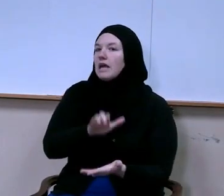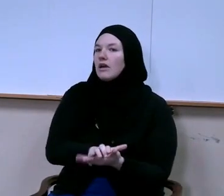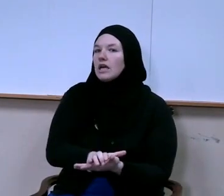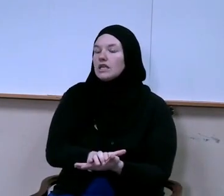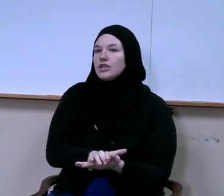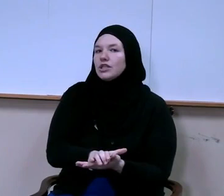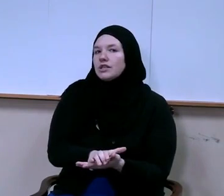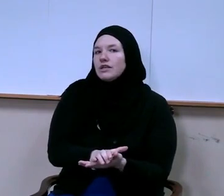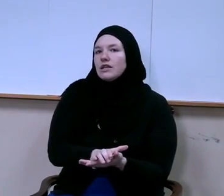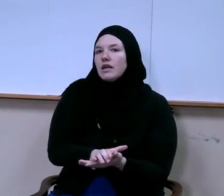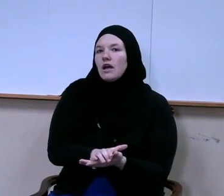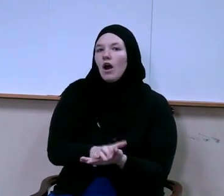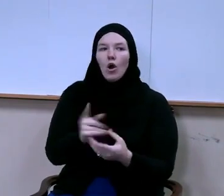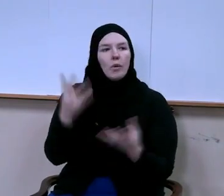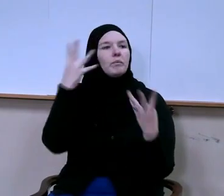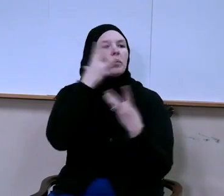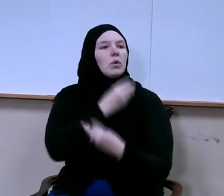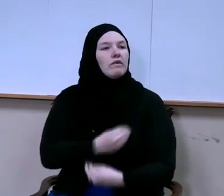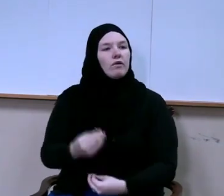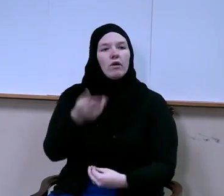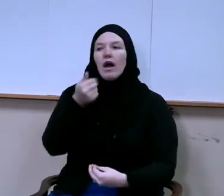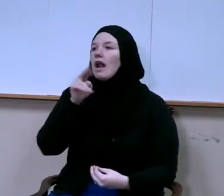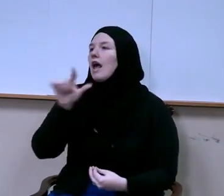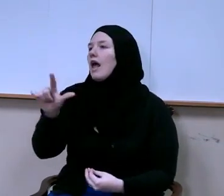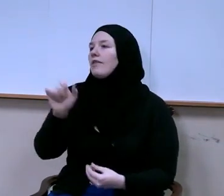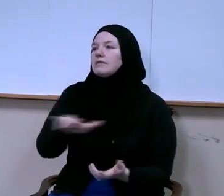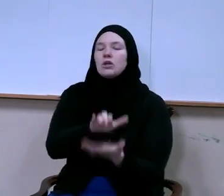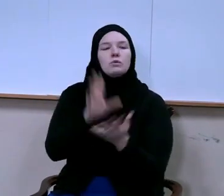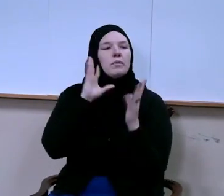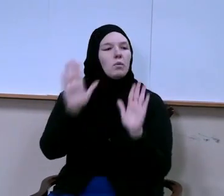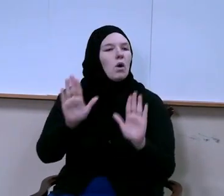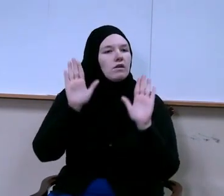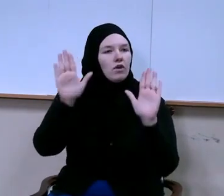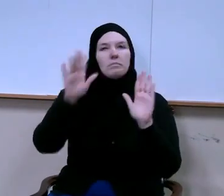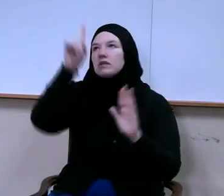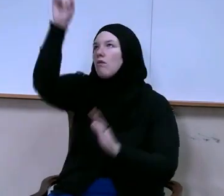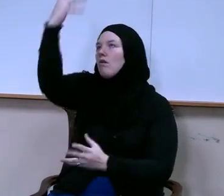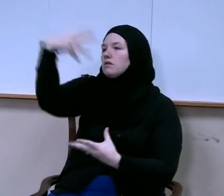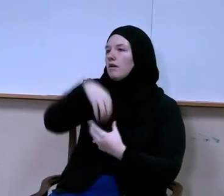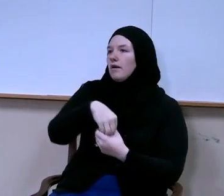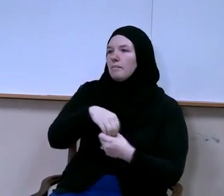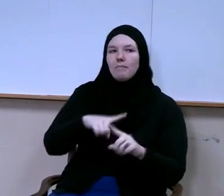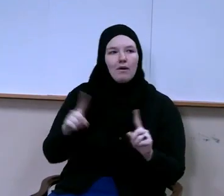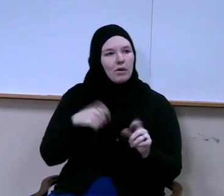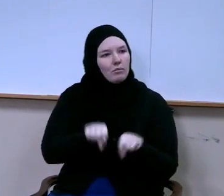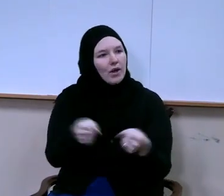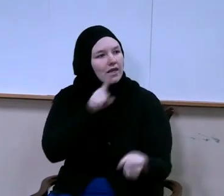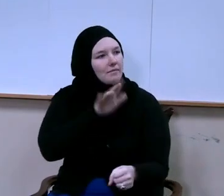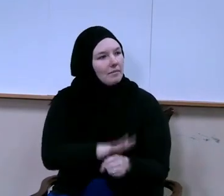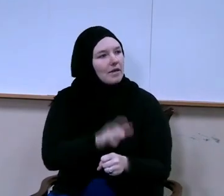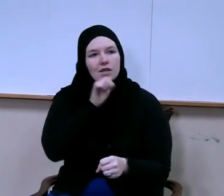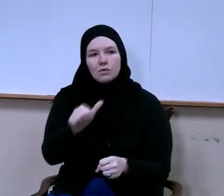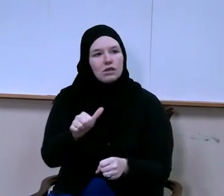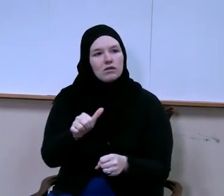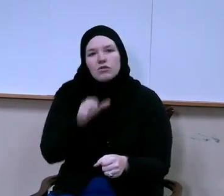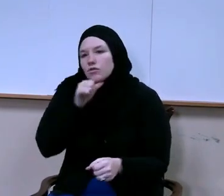into legitimate and halal, irrespective of how much we violate the book,